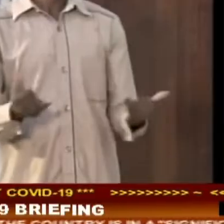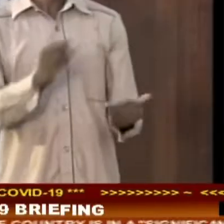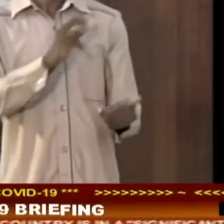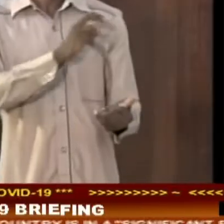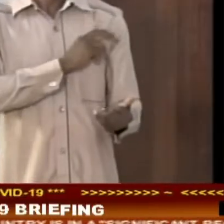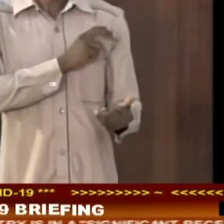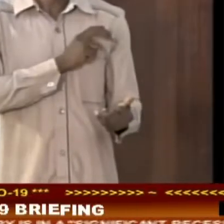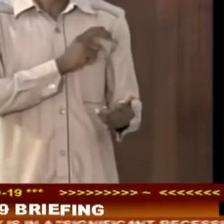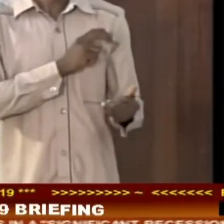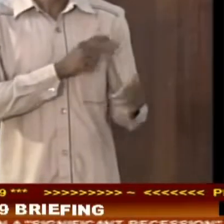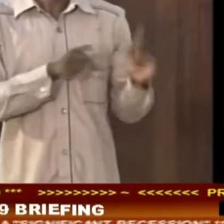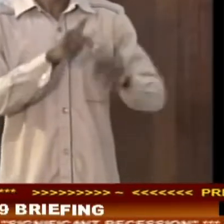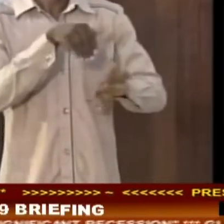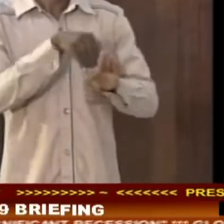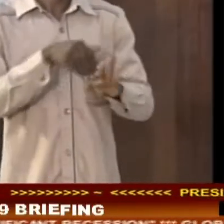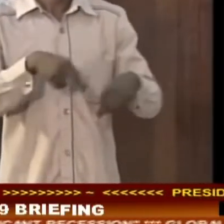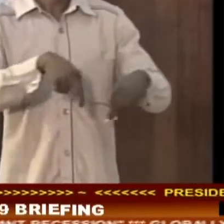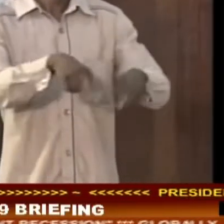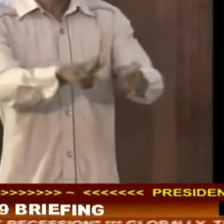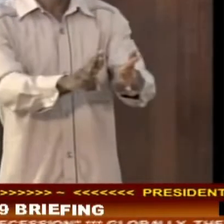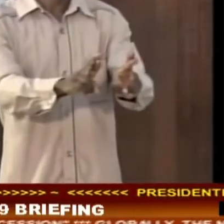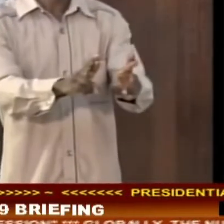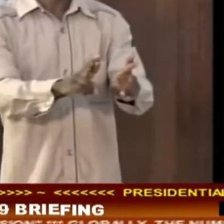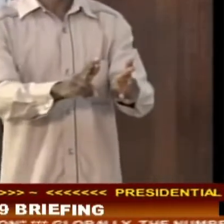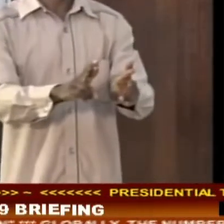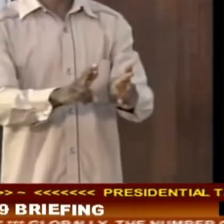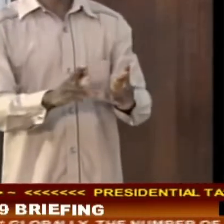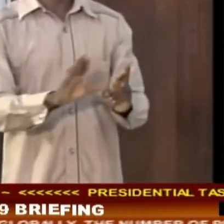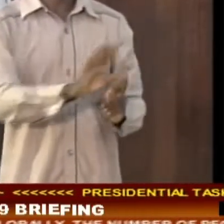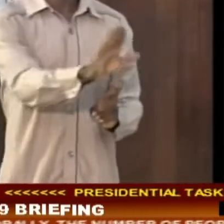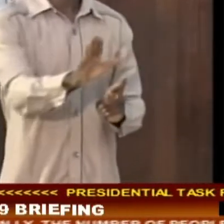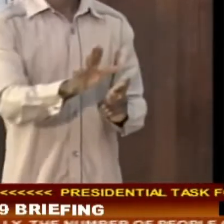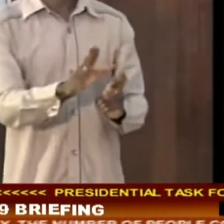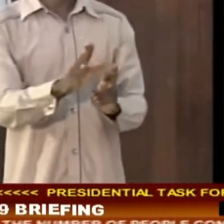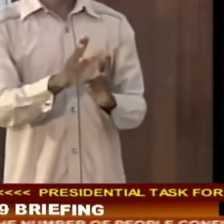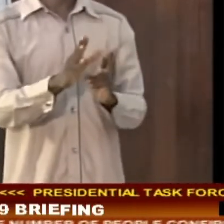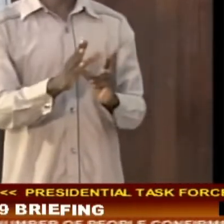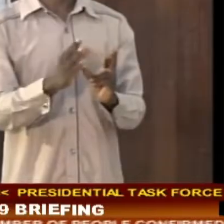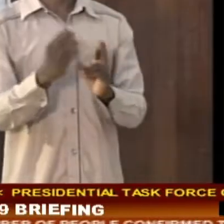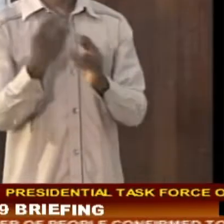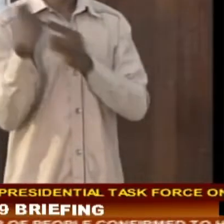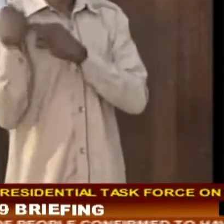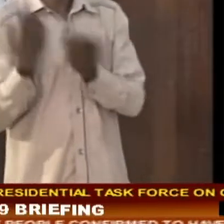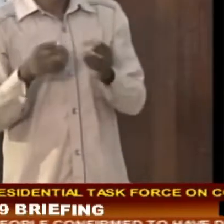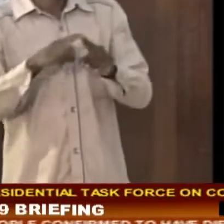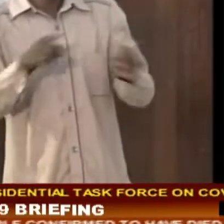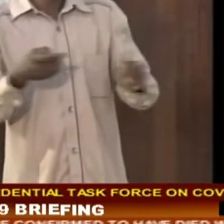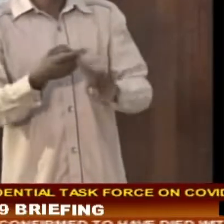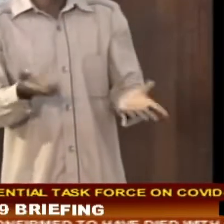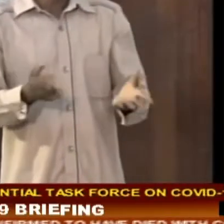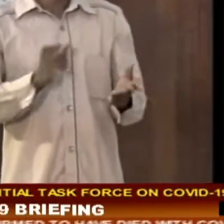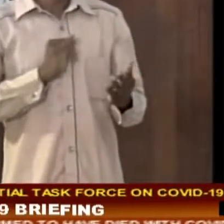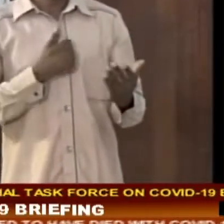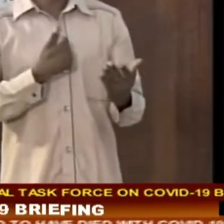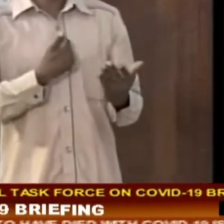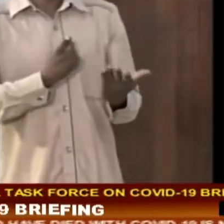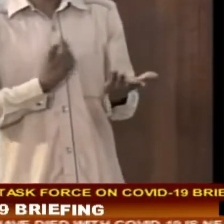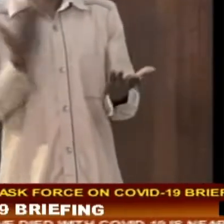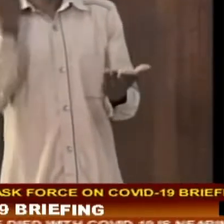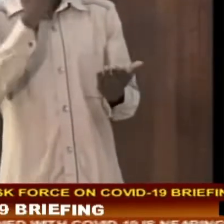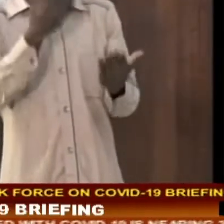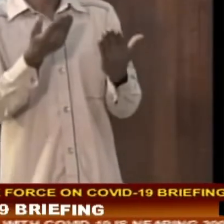personnels on the road have is quite different from what uh the PTF has issued out because I had encounter and in